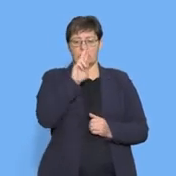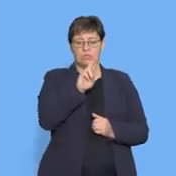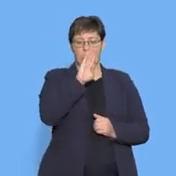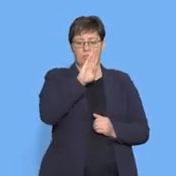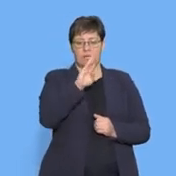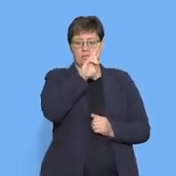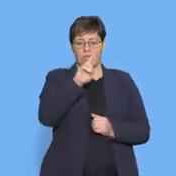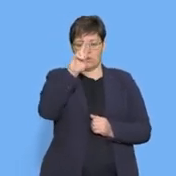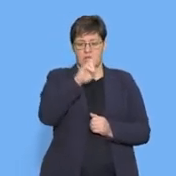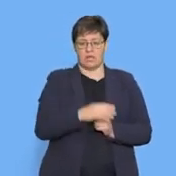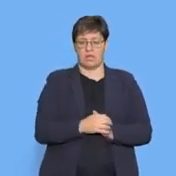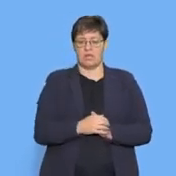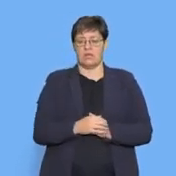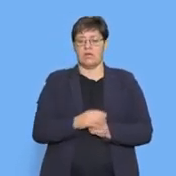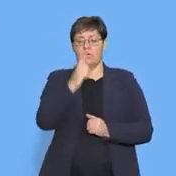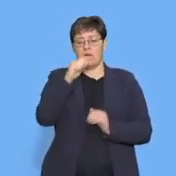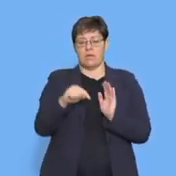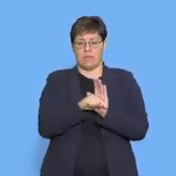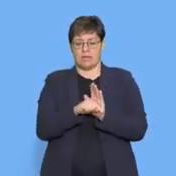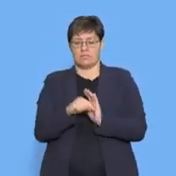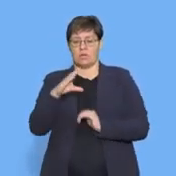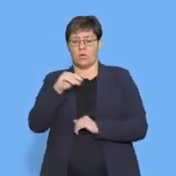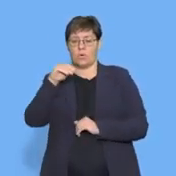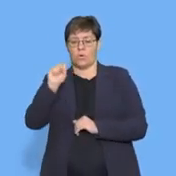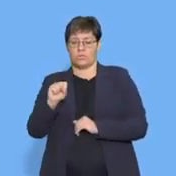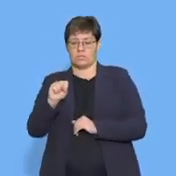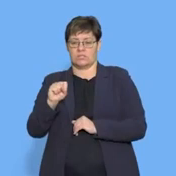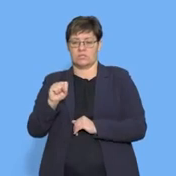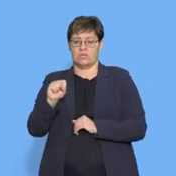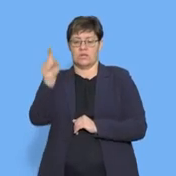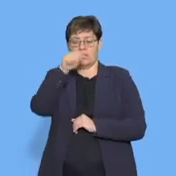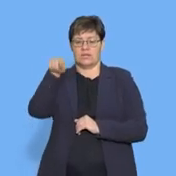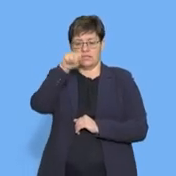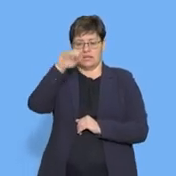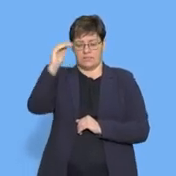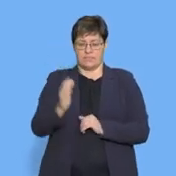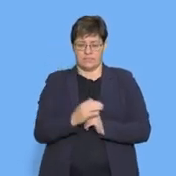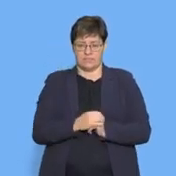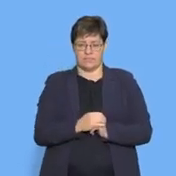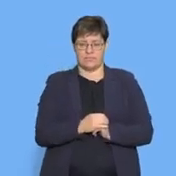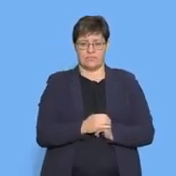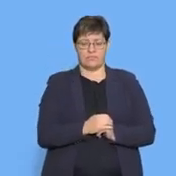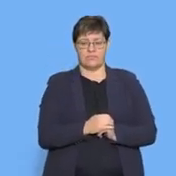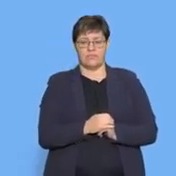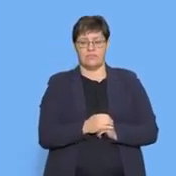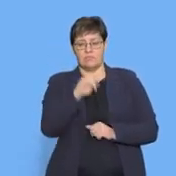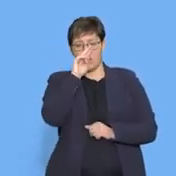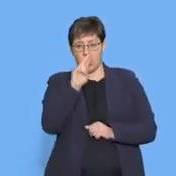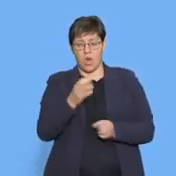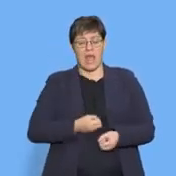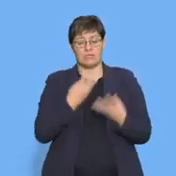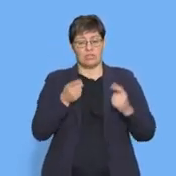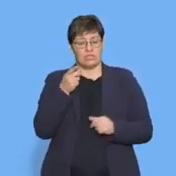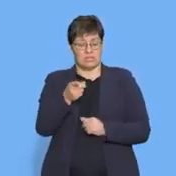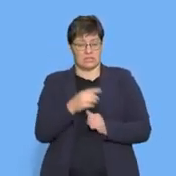So it will be 2b squared into 1 minus cos of theta. Now, if